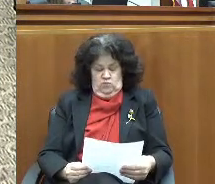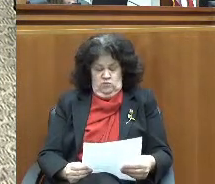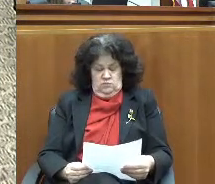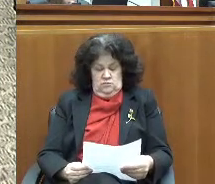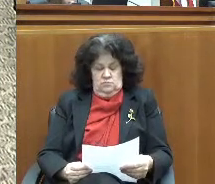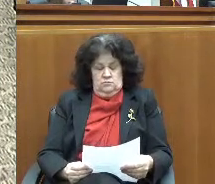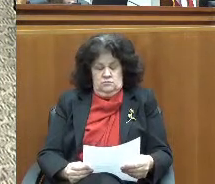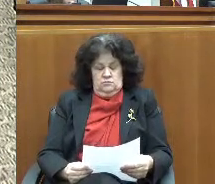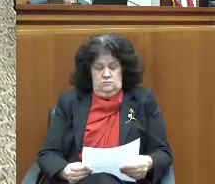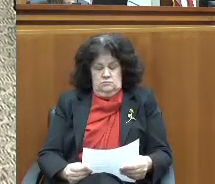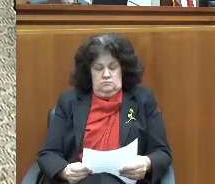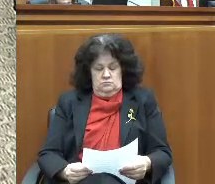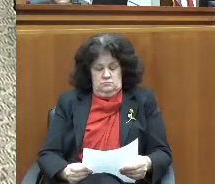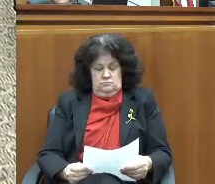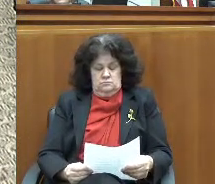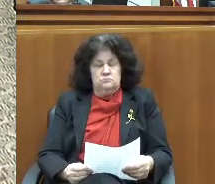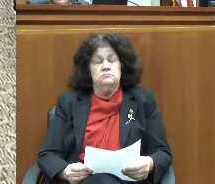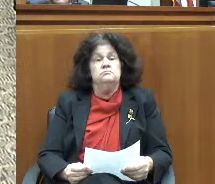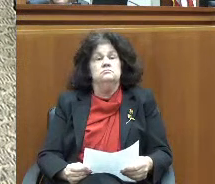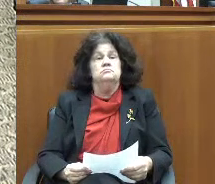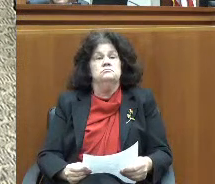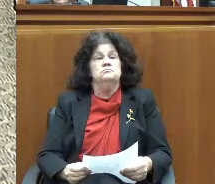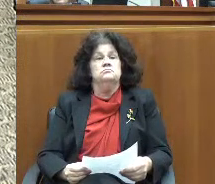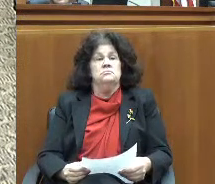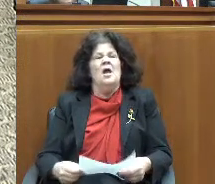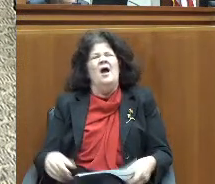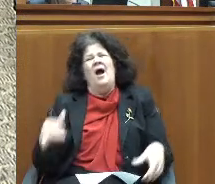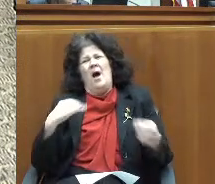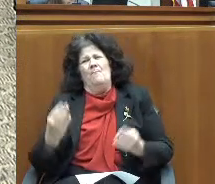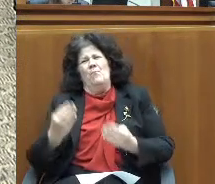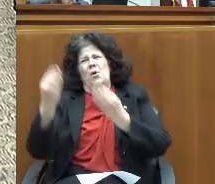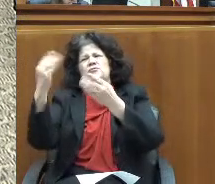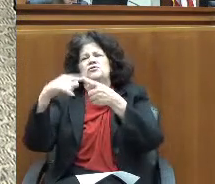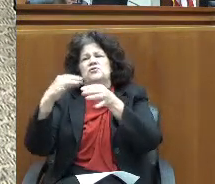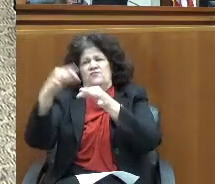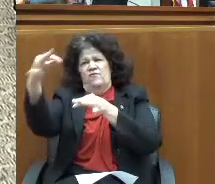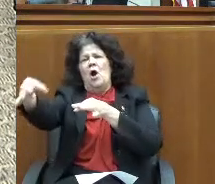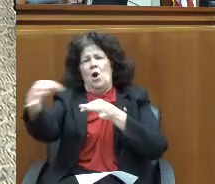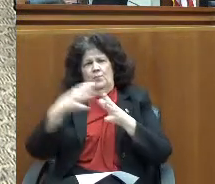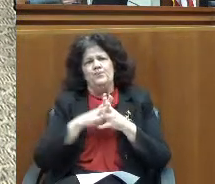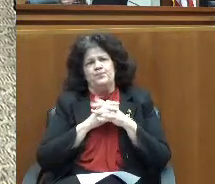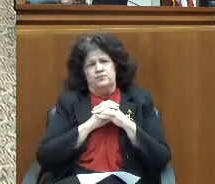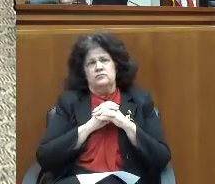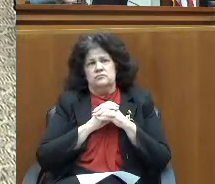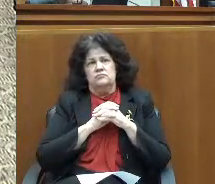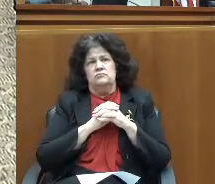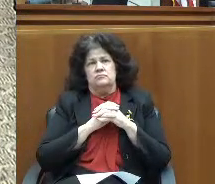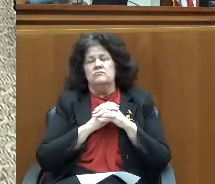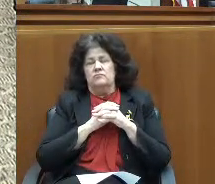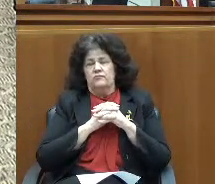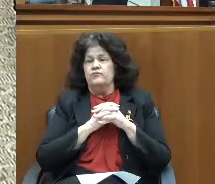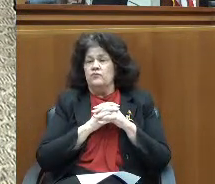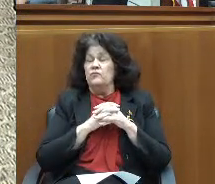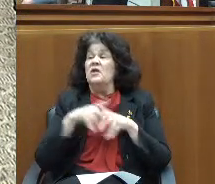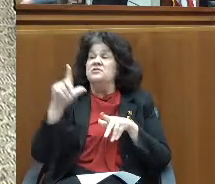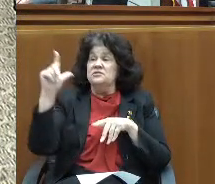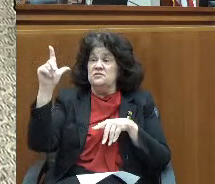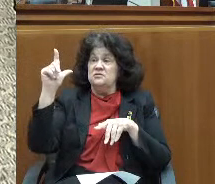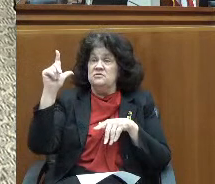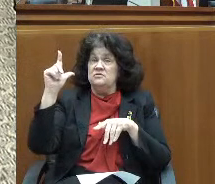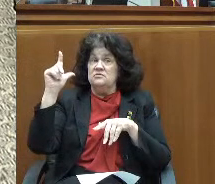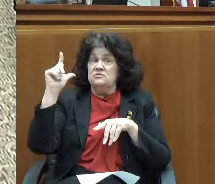I'm not sure, you can change your motion. To defer. Okay. I have a motion to defer. Any second?